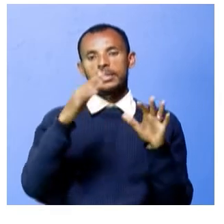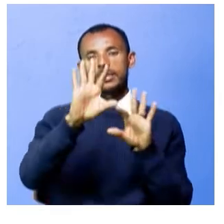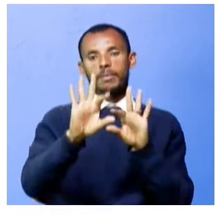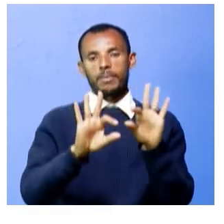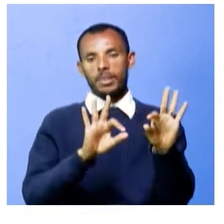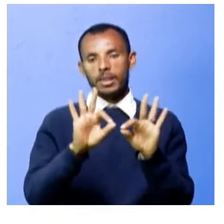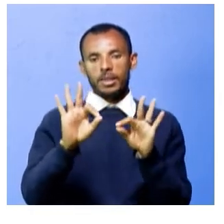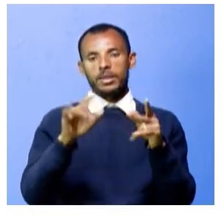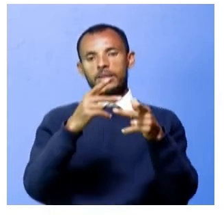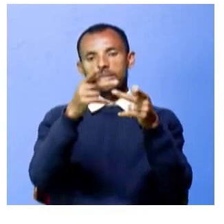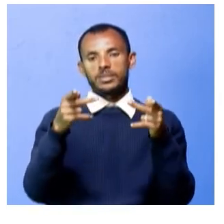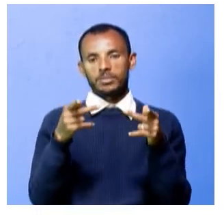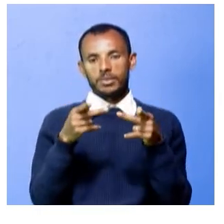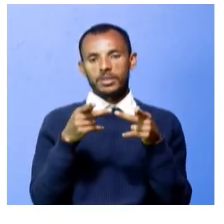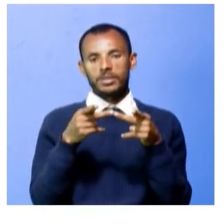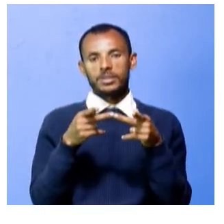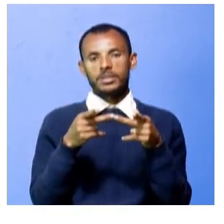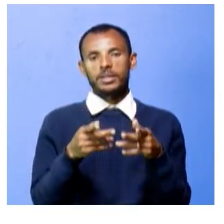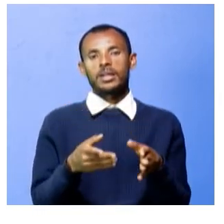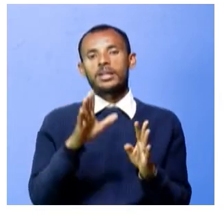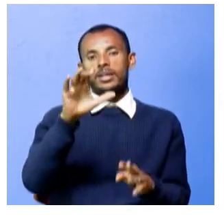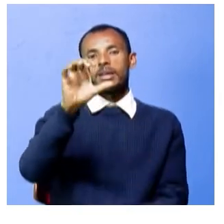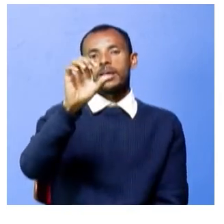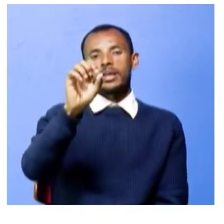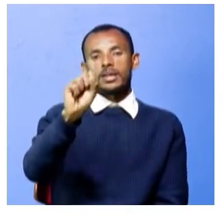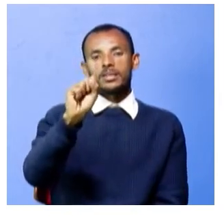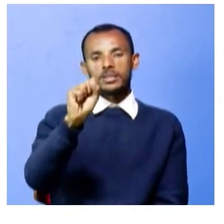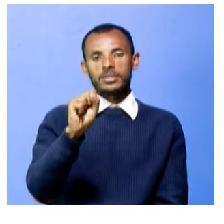space. Let S be